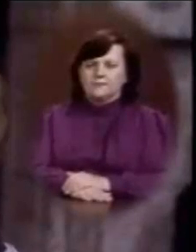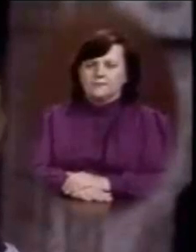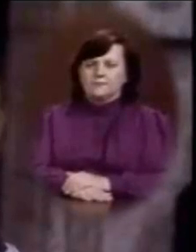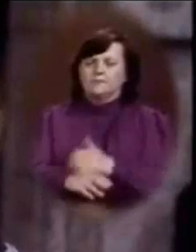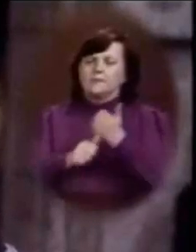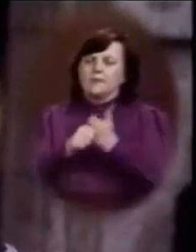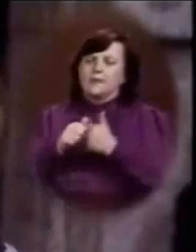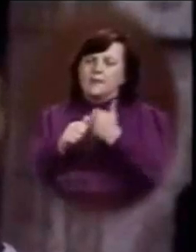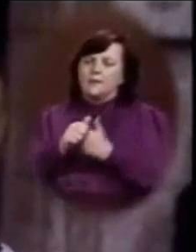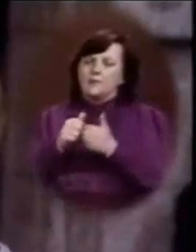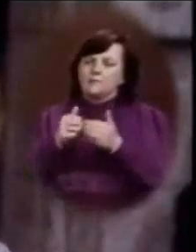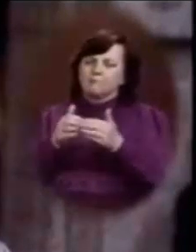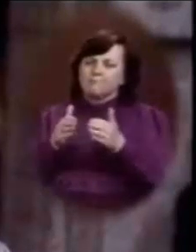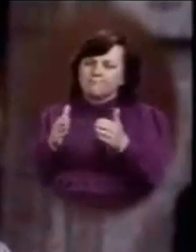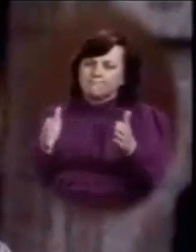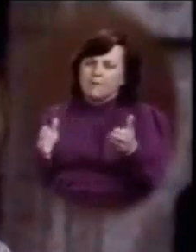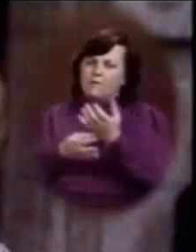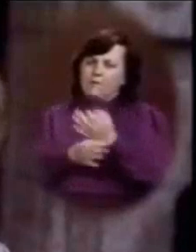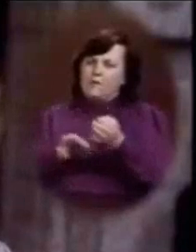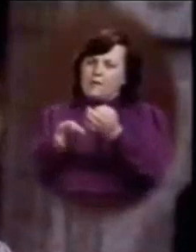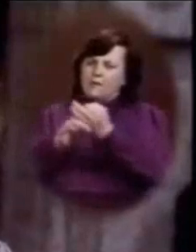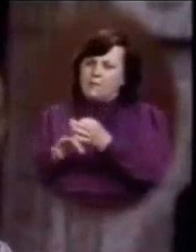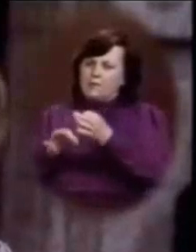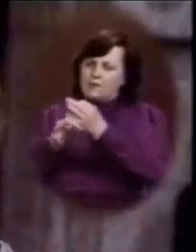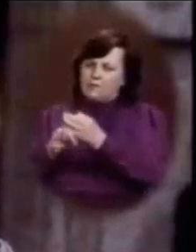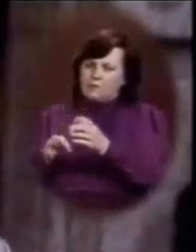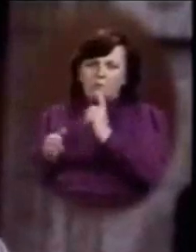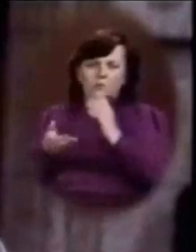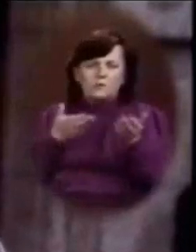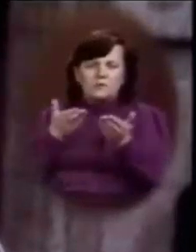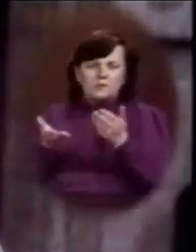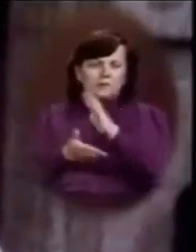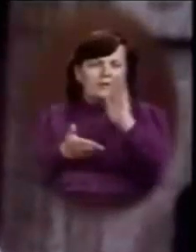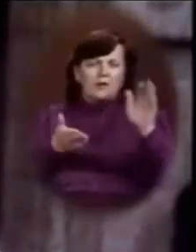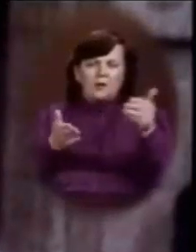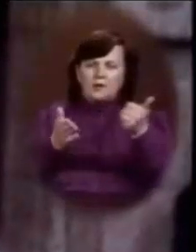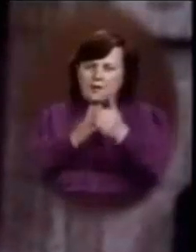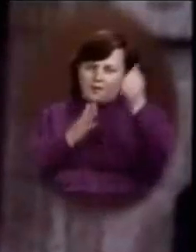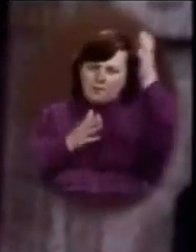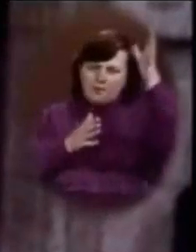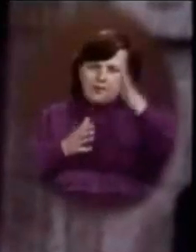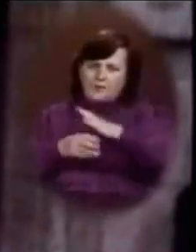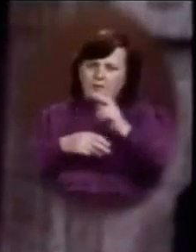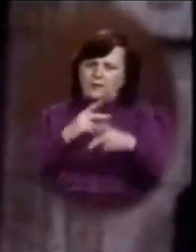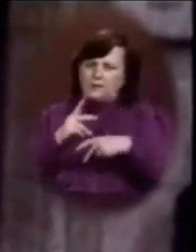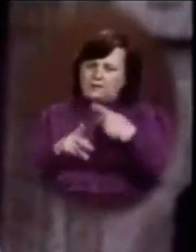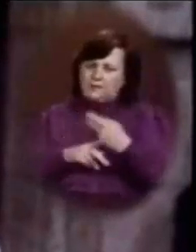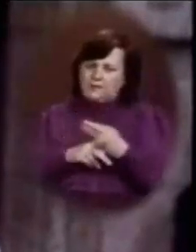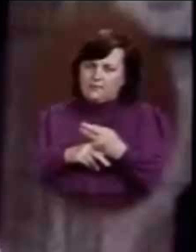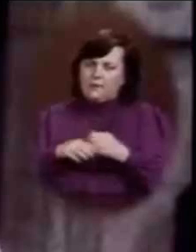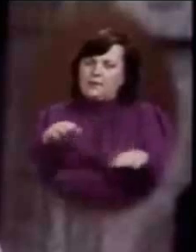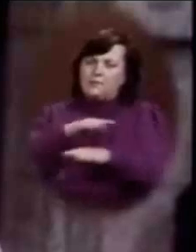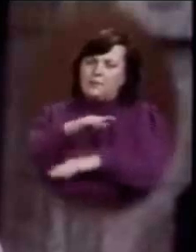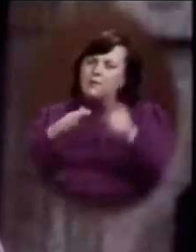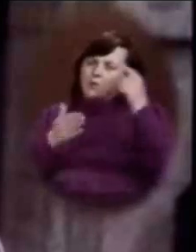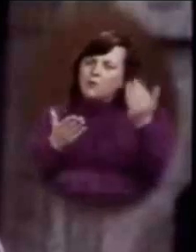Every enlargement of liberty serves the interests of all mankind. The foundations of this new hope